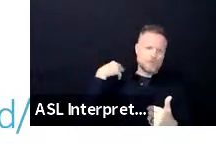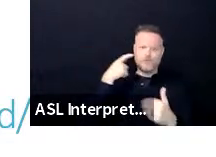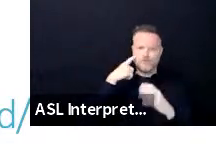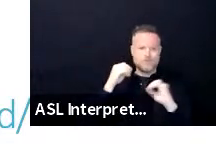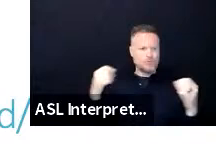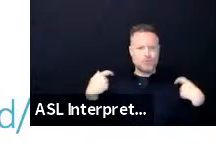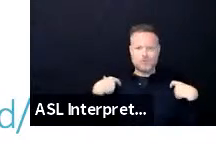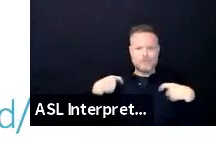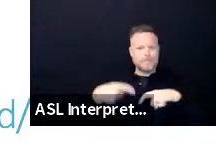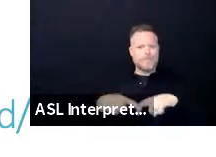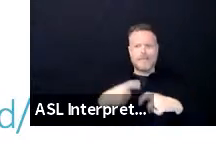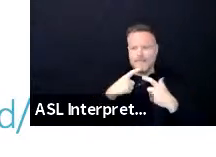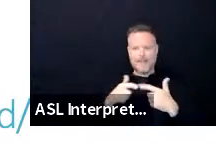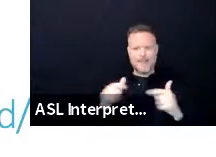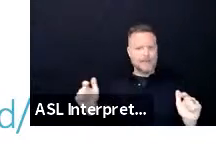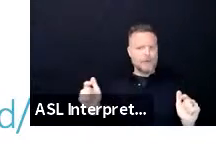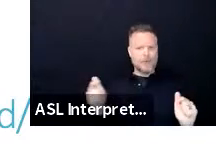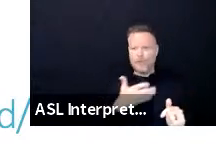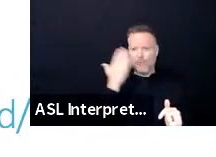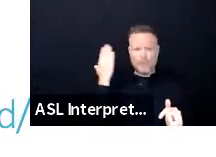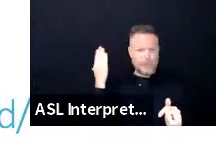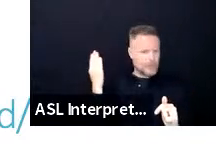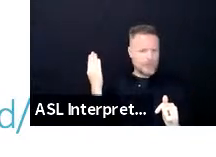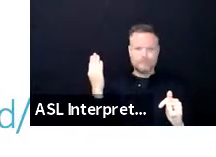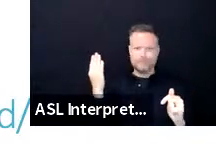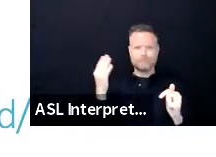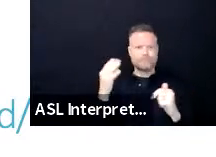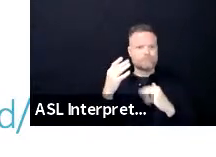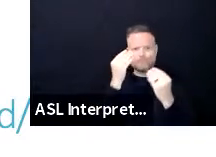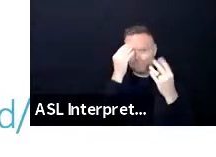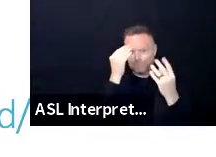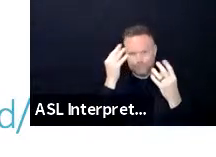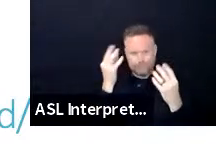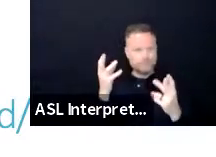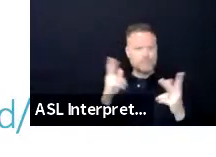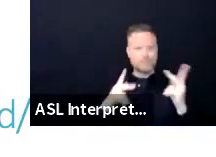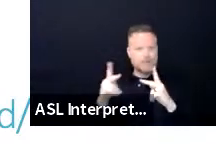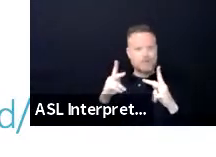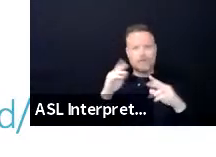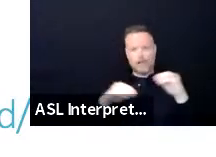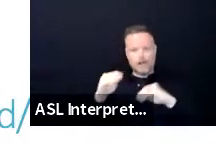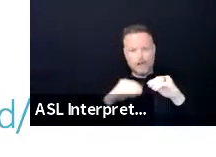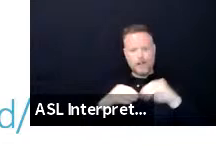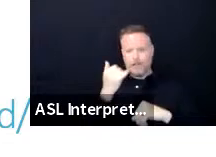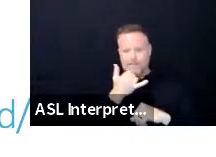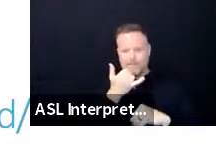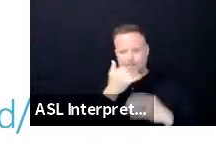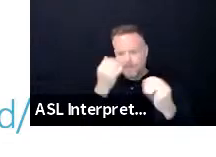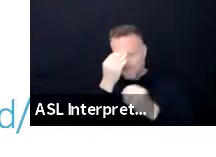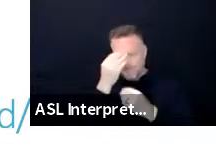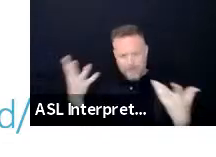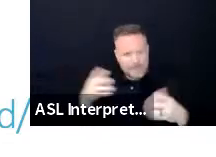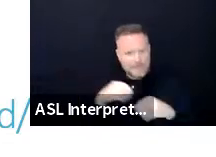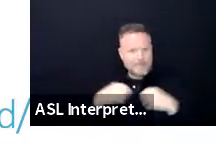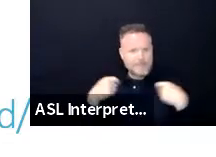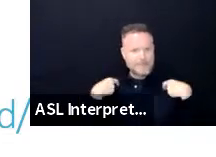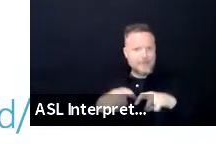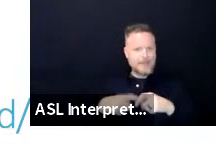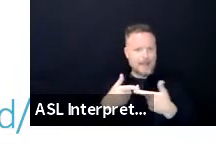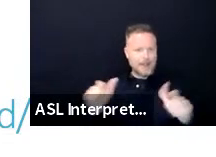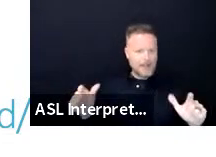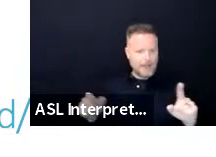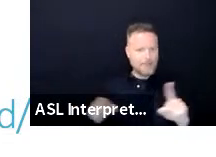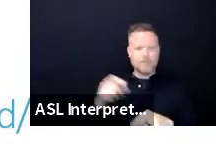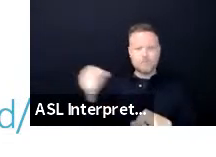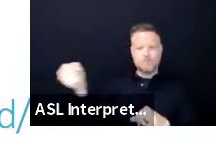So there was a vacuum and people were filling it with information that was not correct. So by getting local doctors